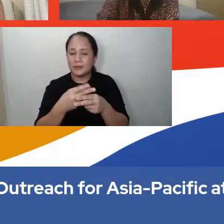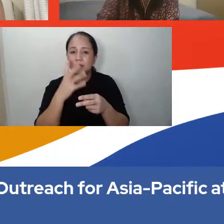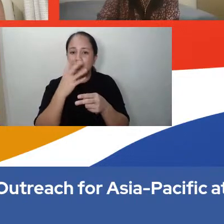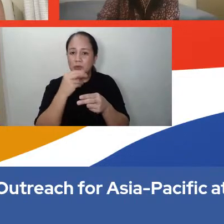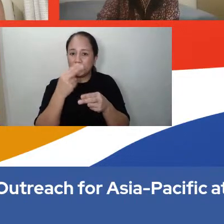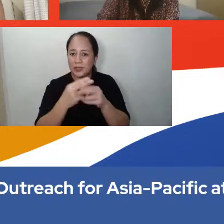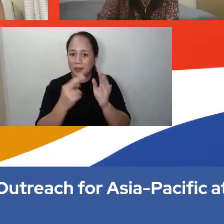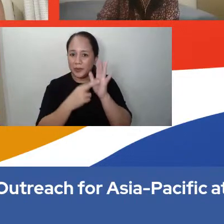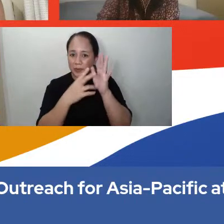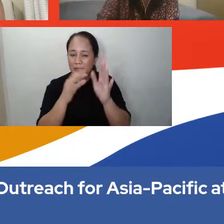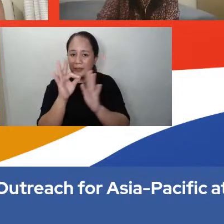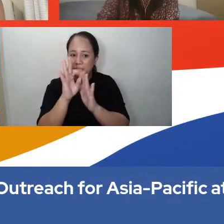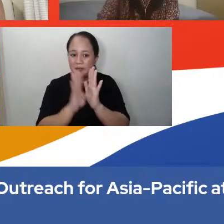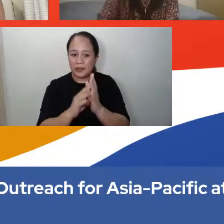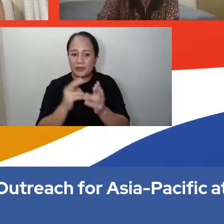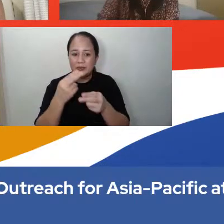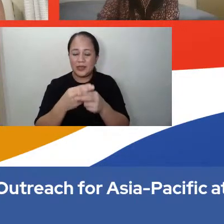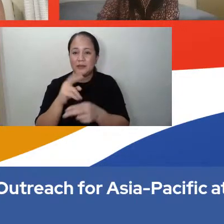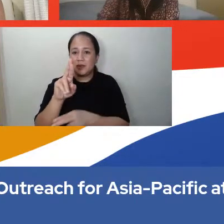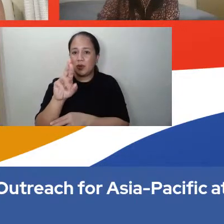representative from Facebook, Roy.